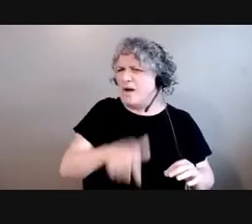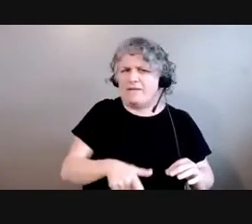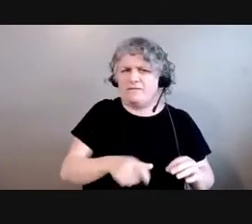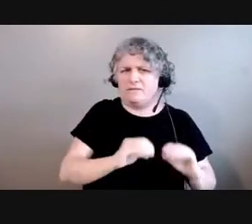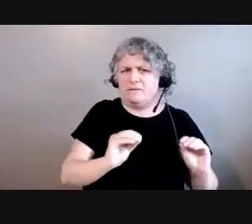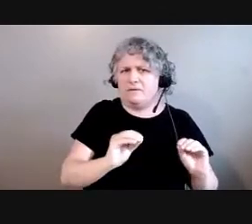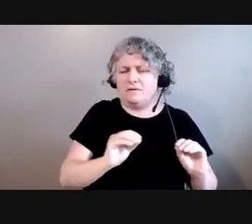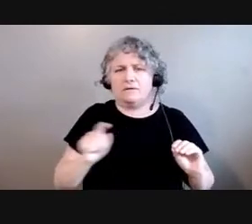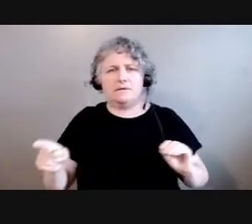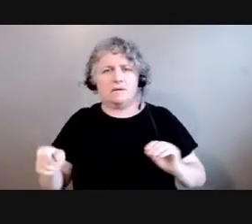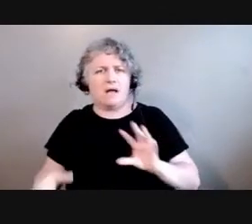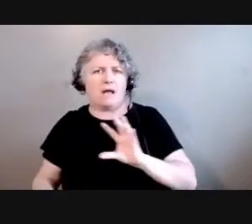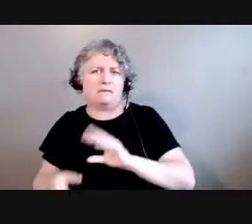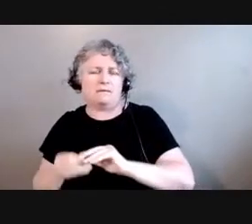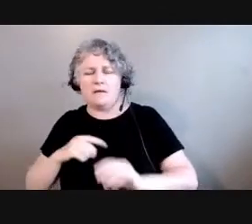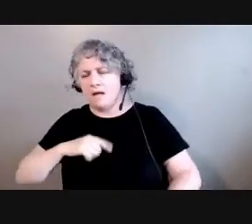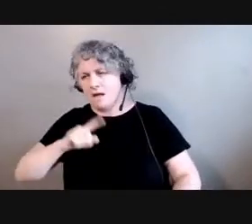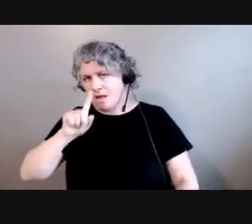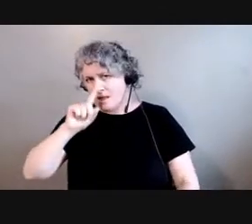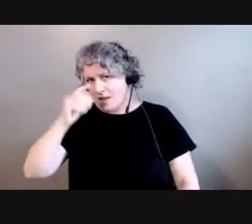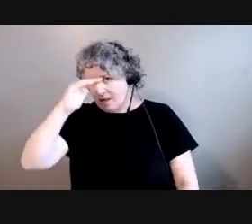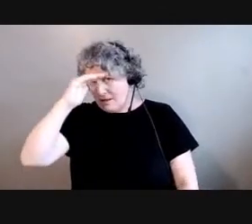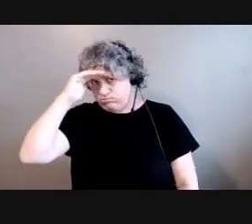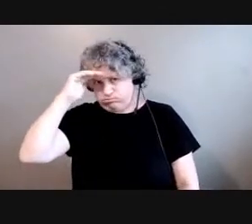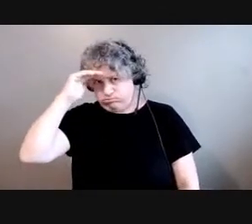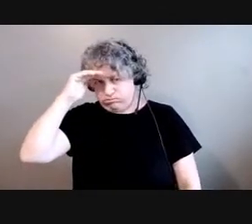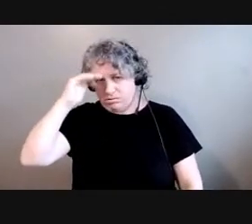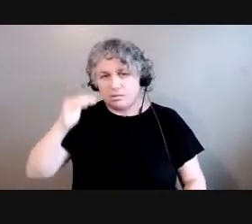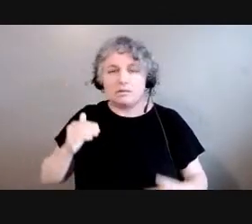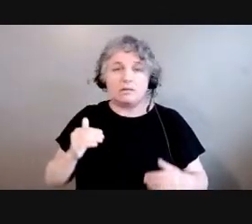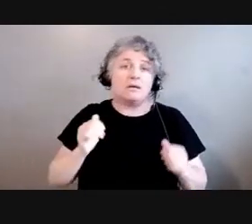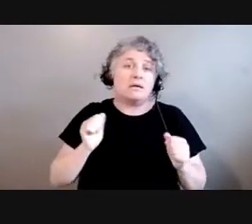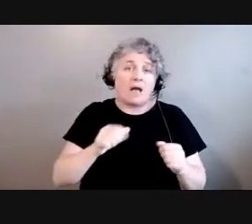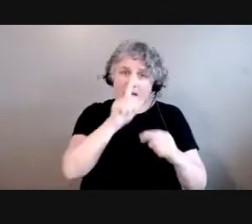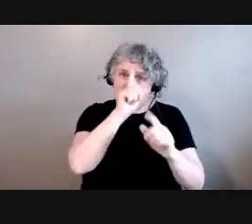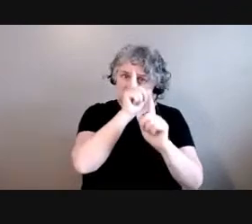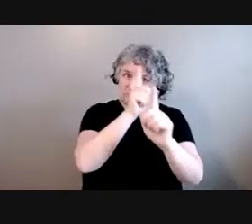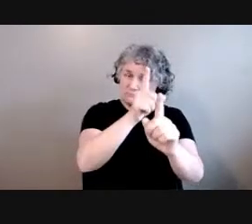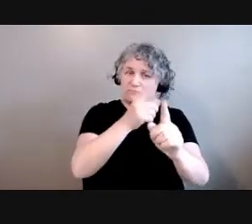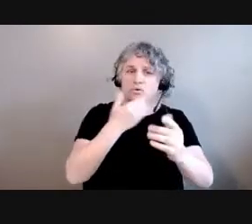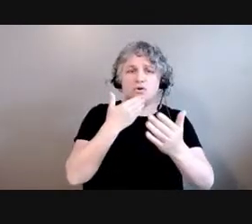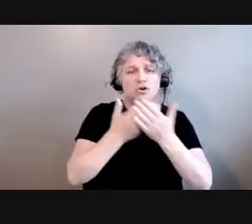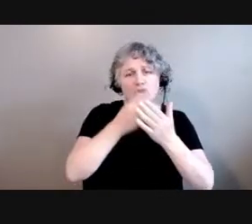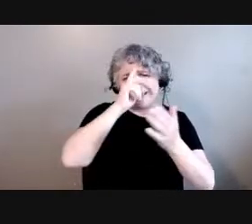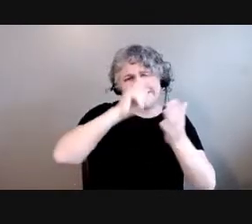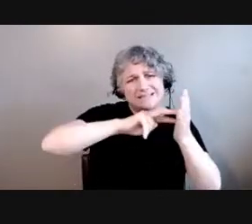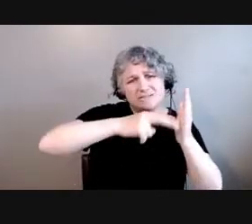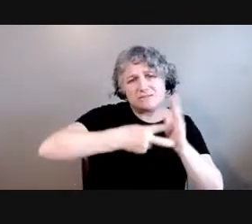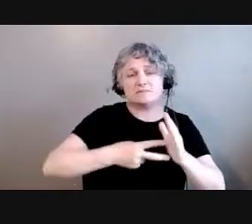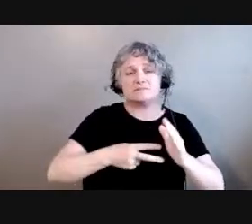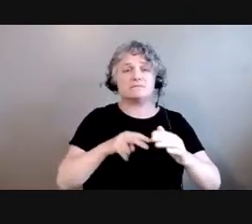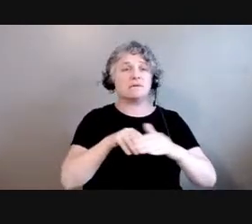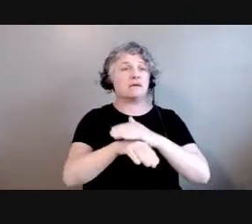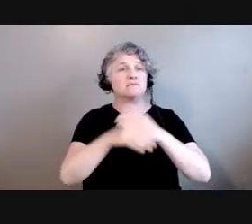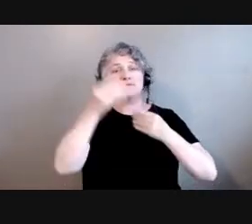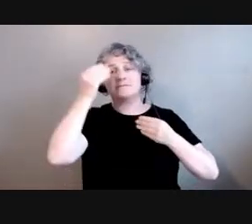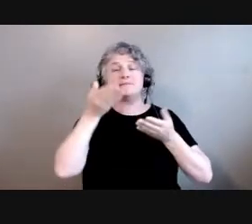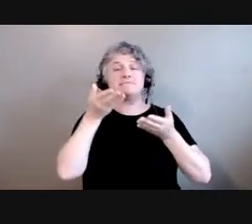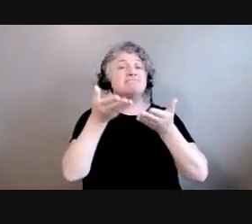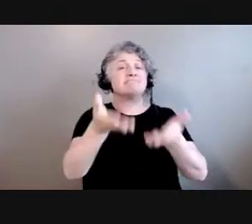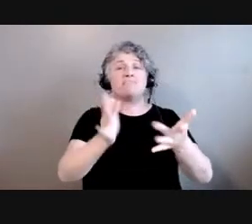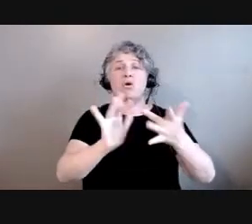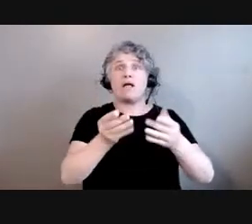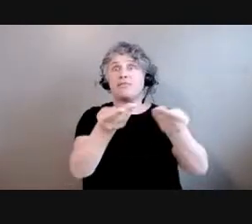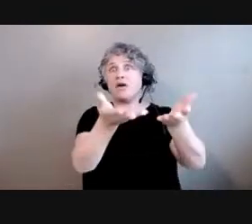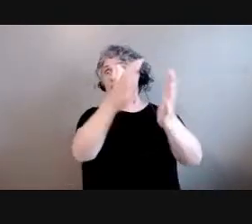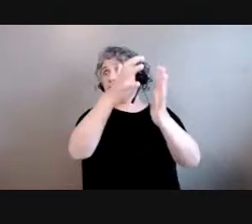time. We can be well-intentioned by putting accessibility information online, but have it available in inaccessible